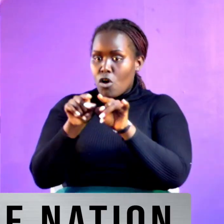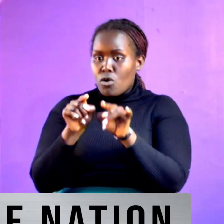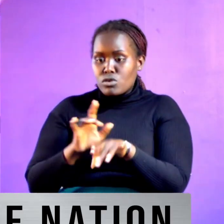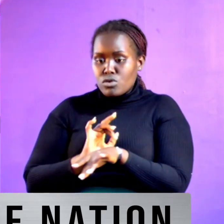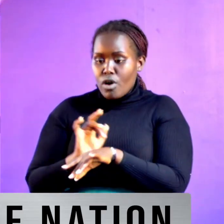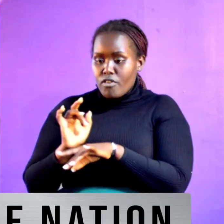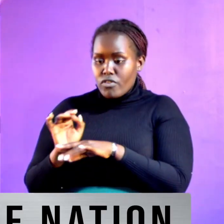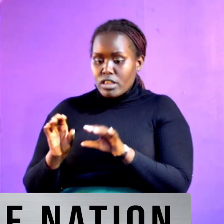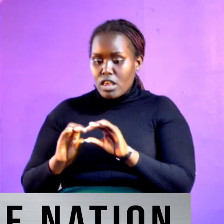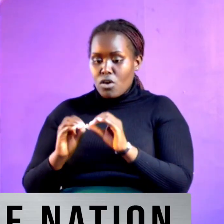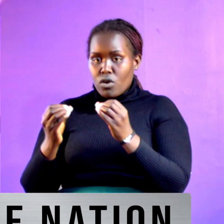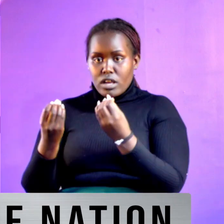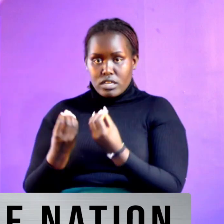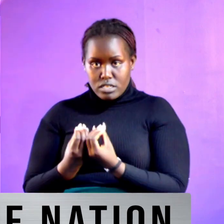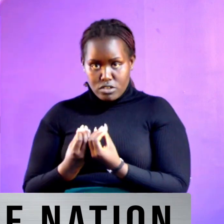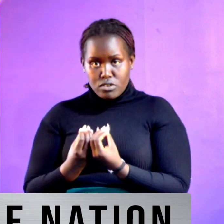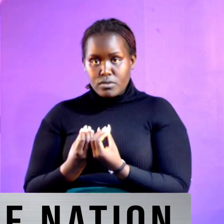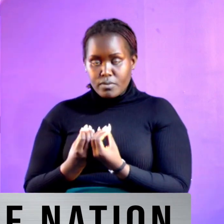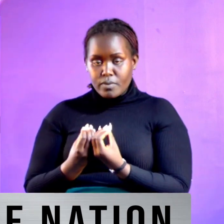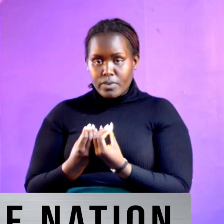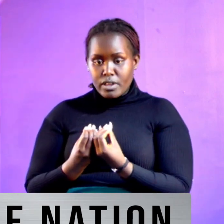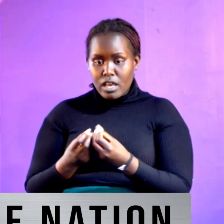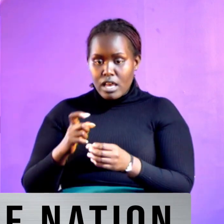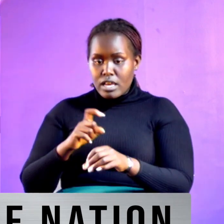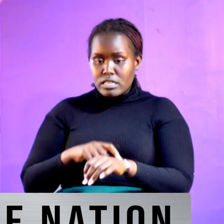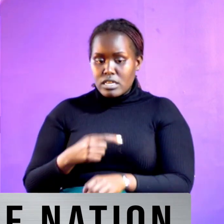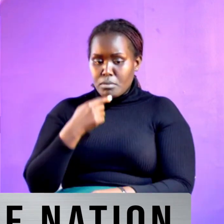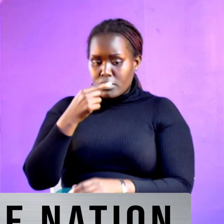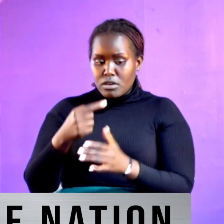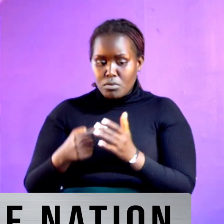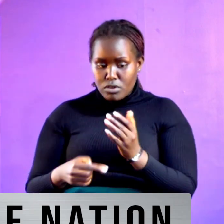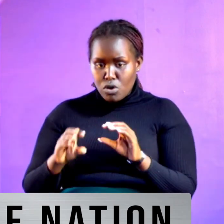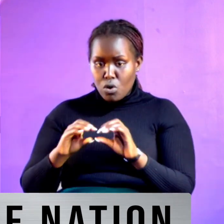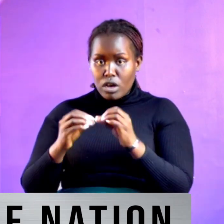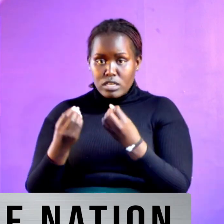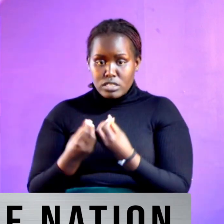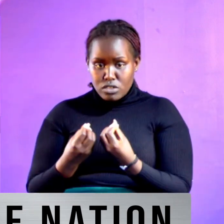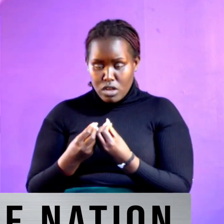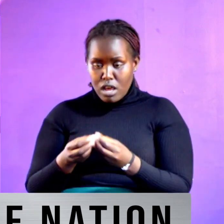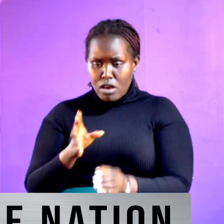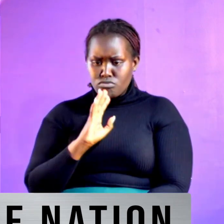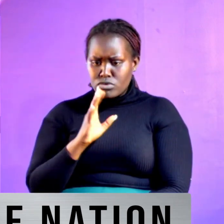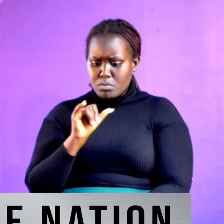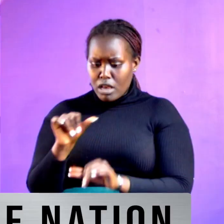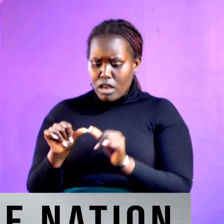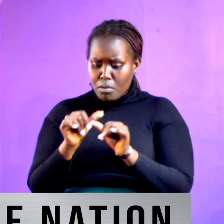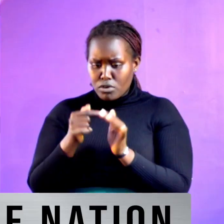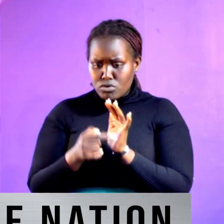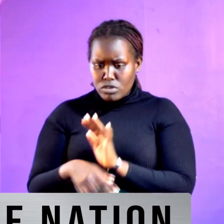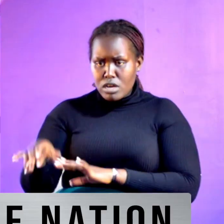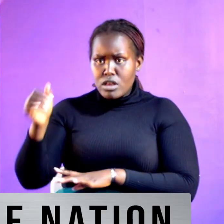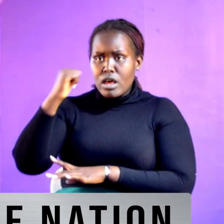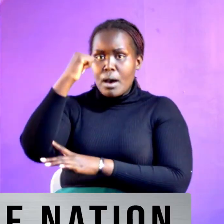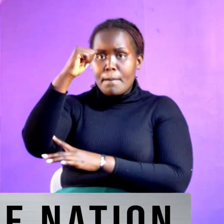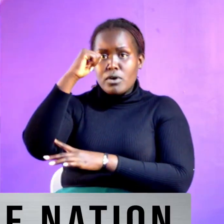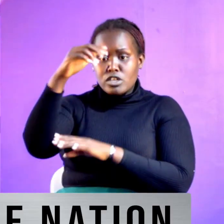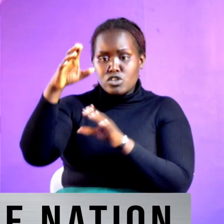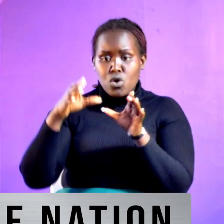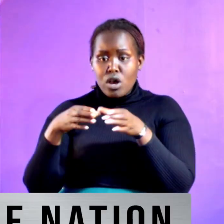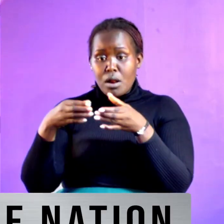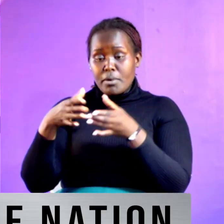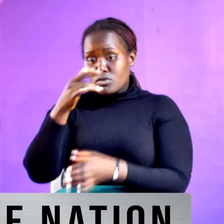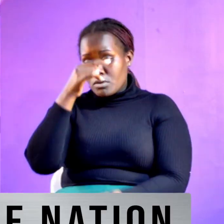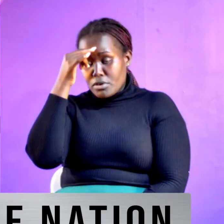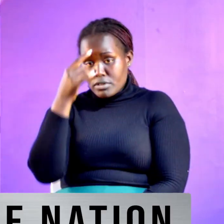organizations. And when I mention about organizations, I am talking about the political parties.